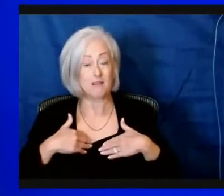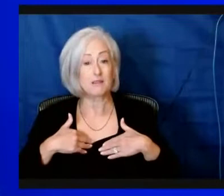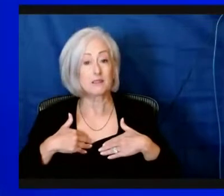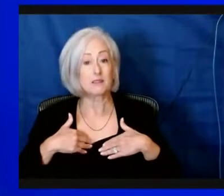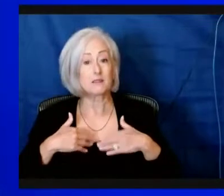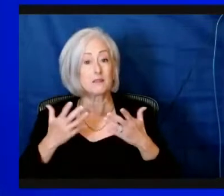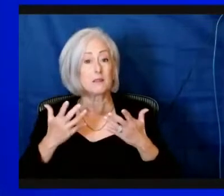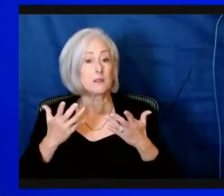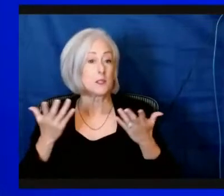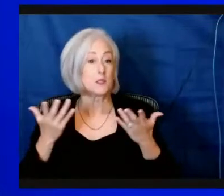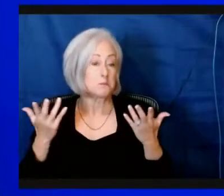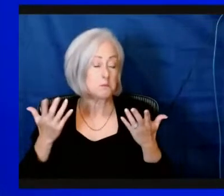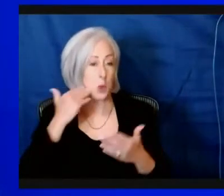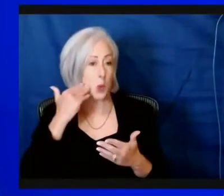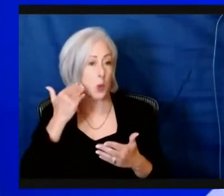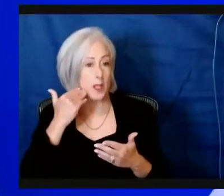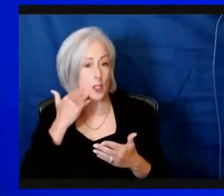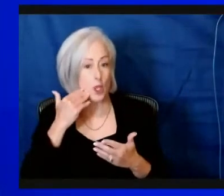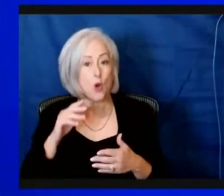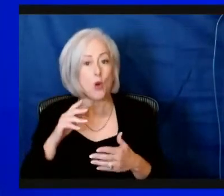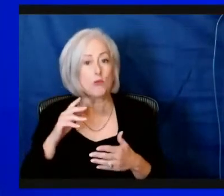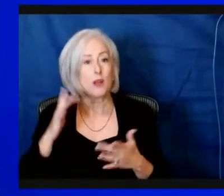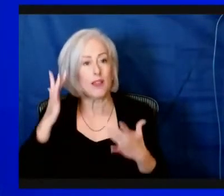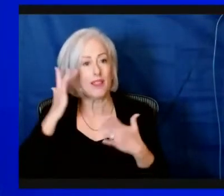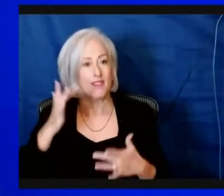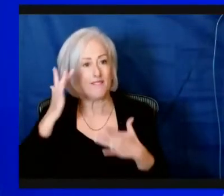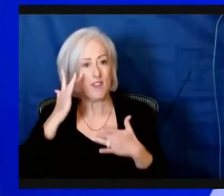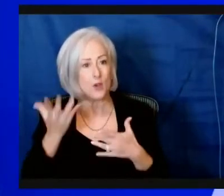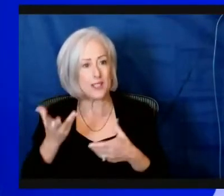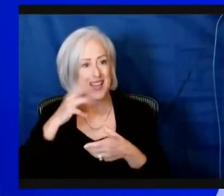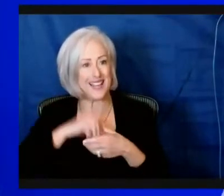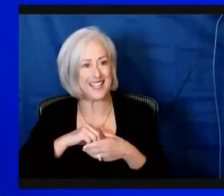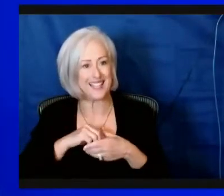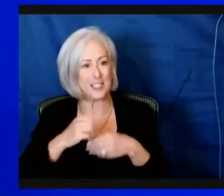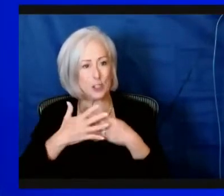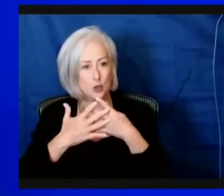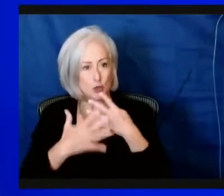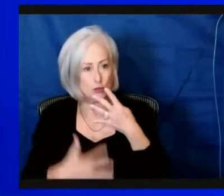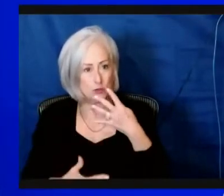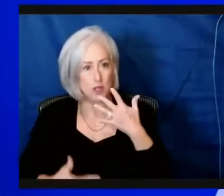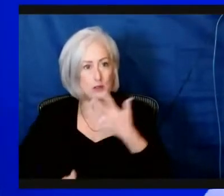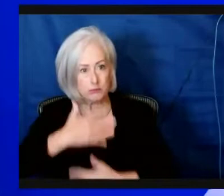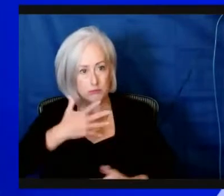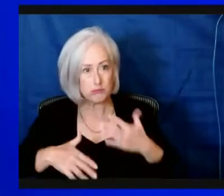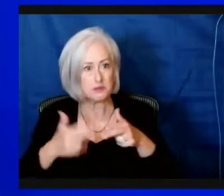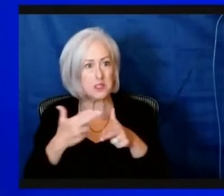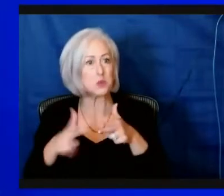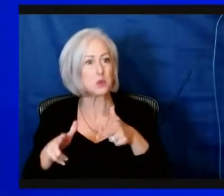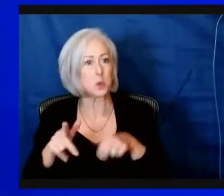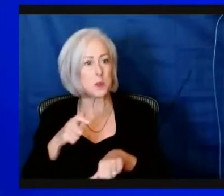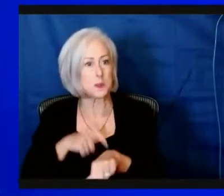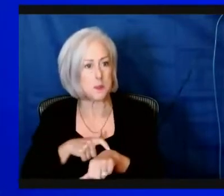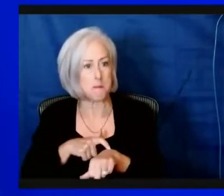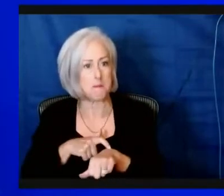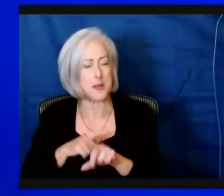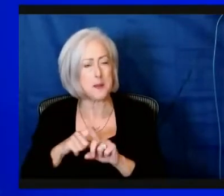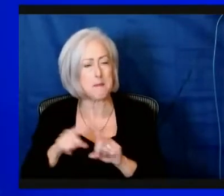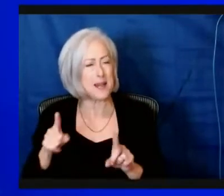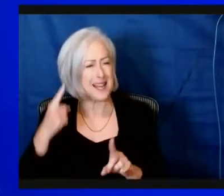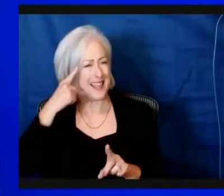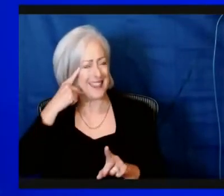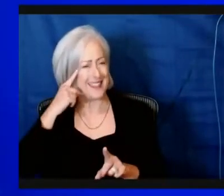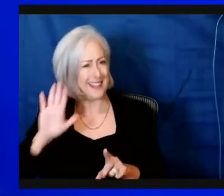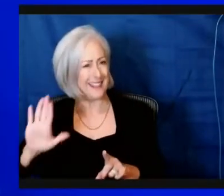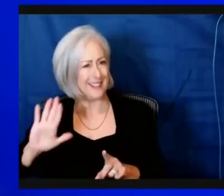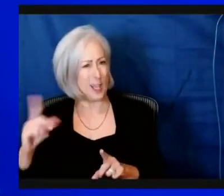know that the virus can get into your blood transiently for a very short period of time, but I believe probably the question here is